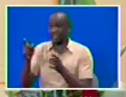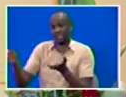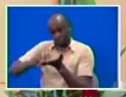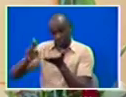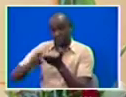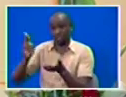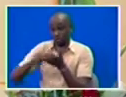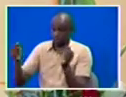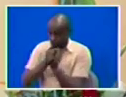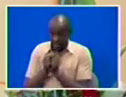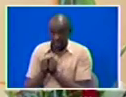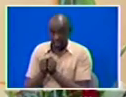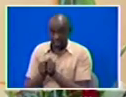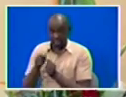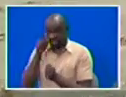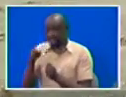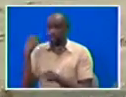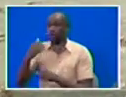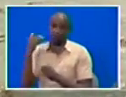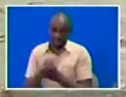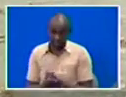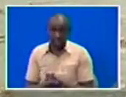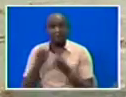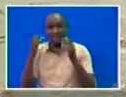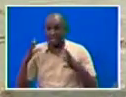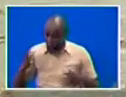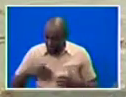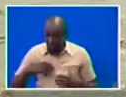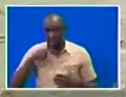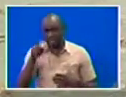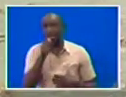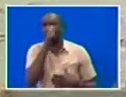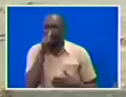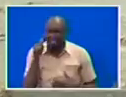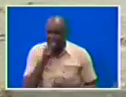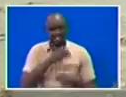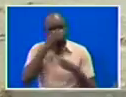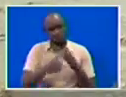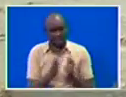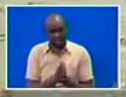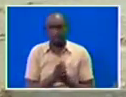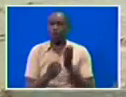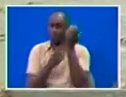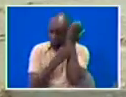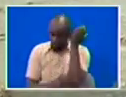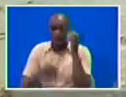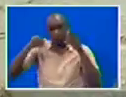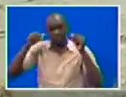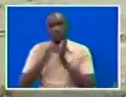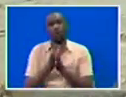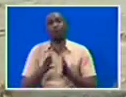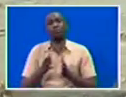together, there is no stopping. For many, the high cost of private insurance or poor quality of public health